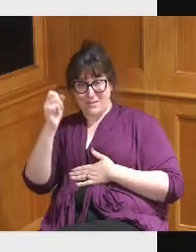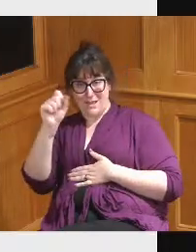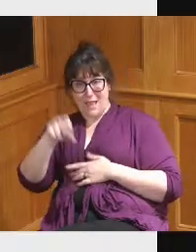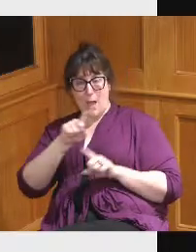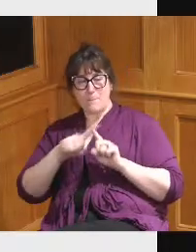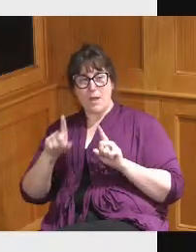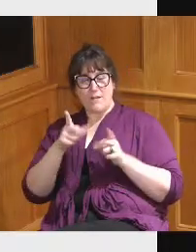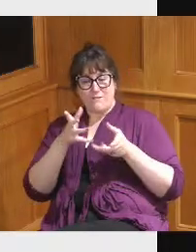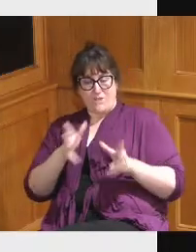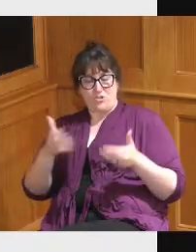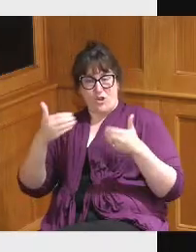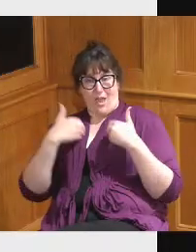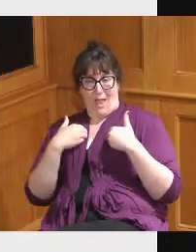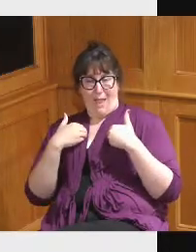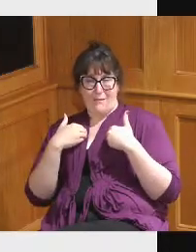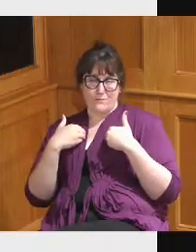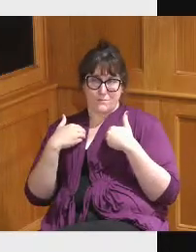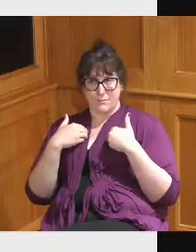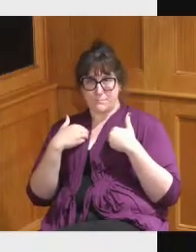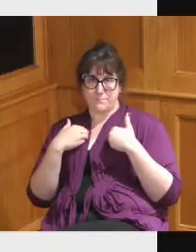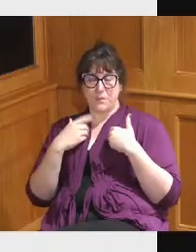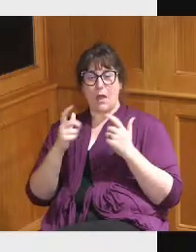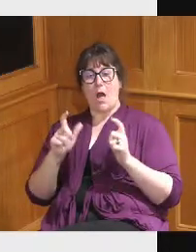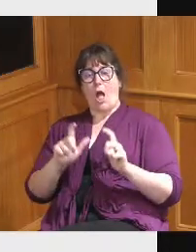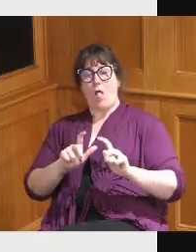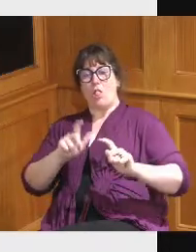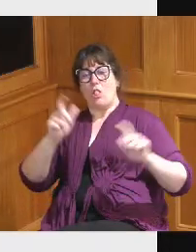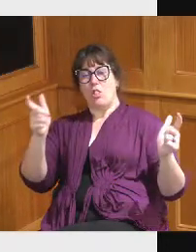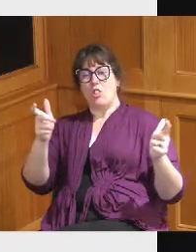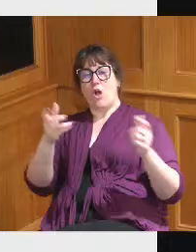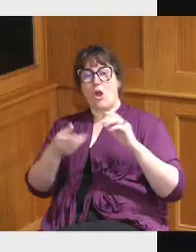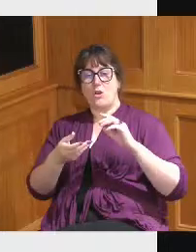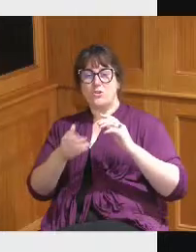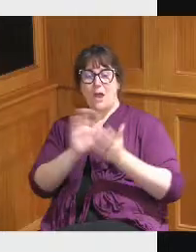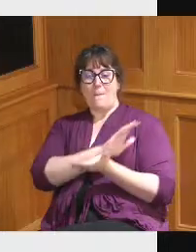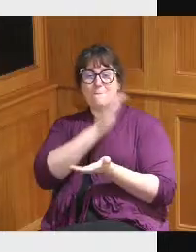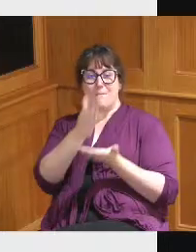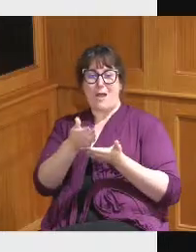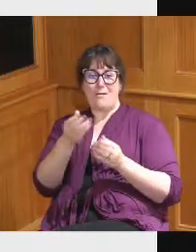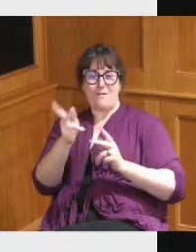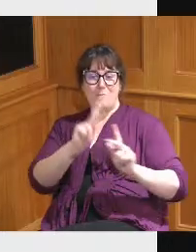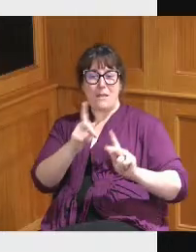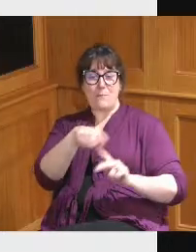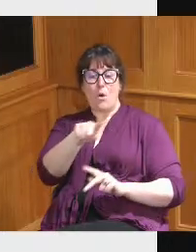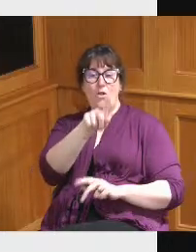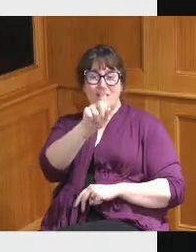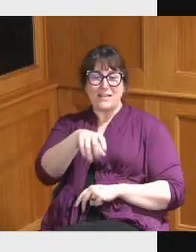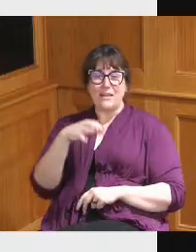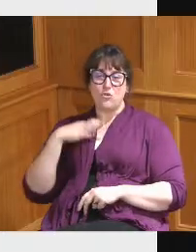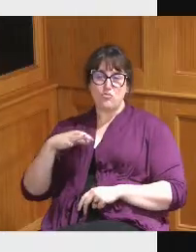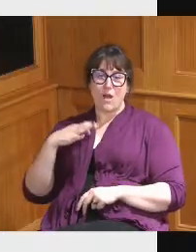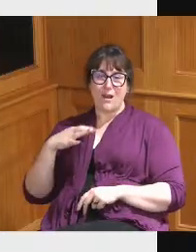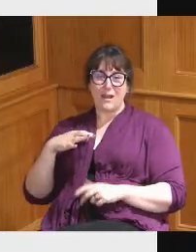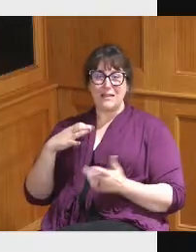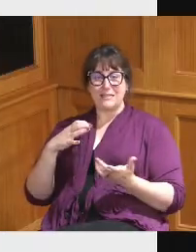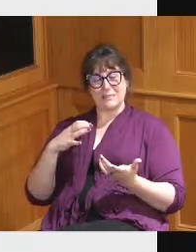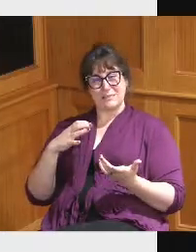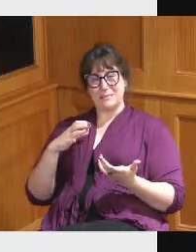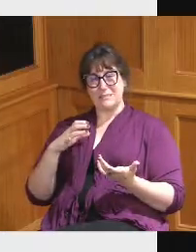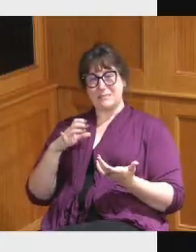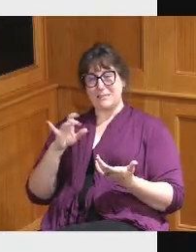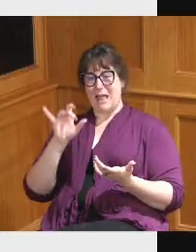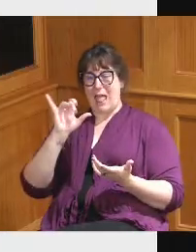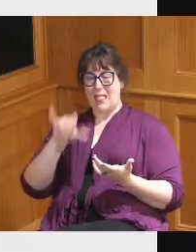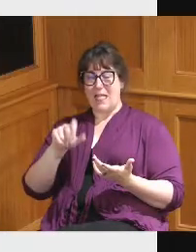have such a large number of the individuals getting credits, it really just puts the entire